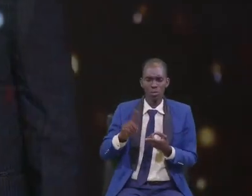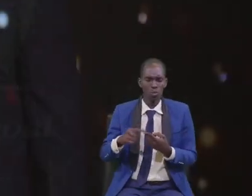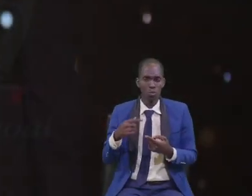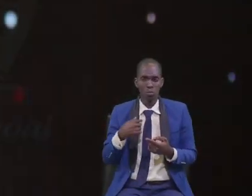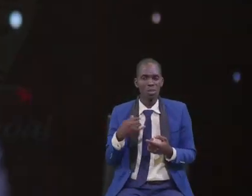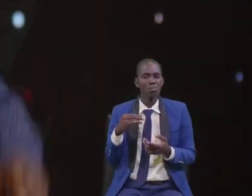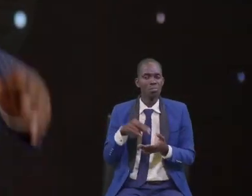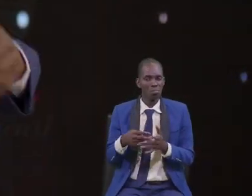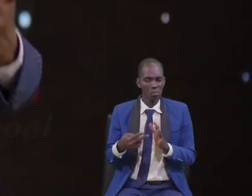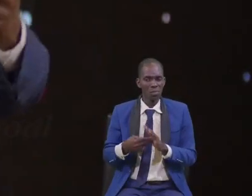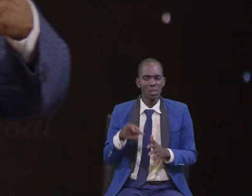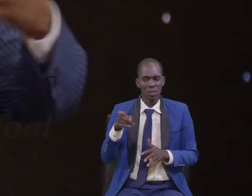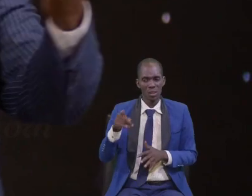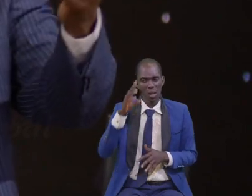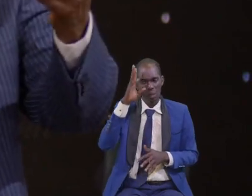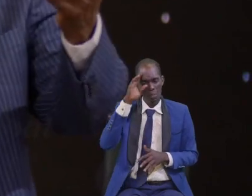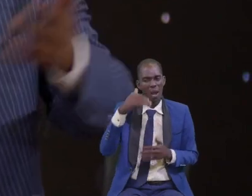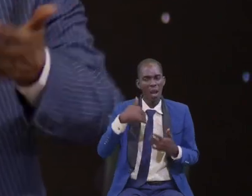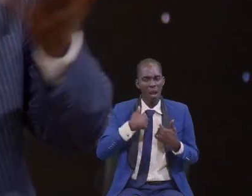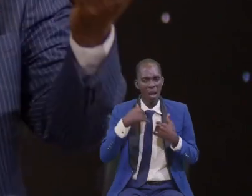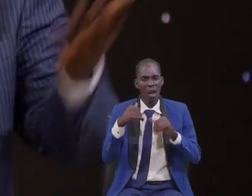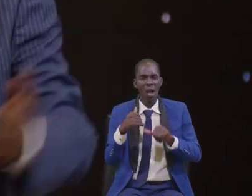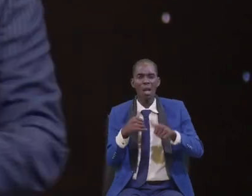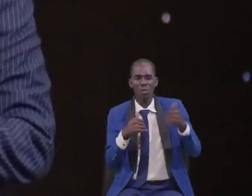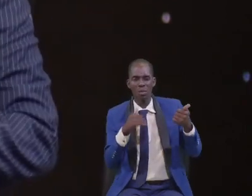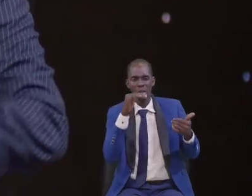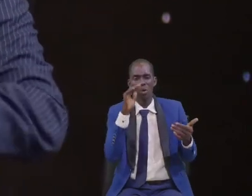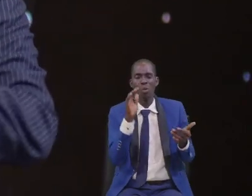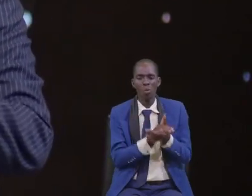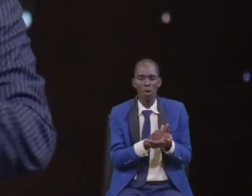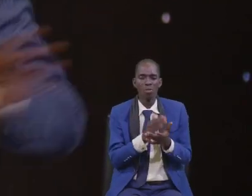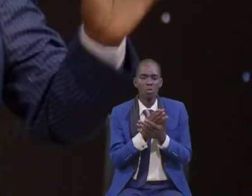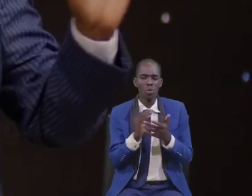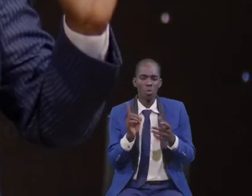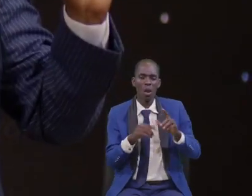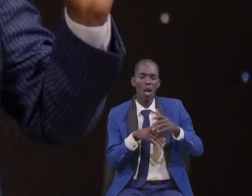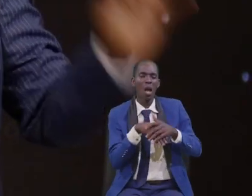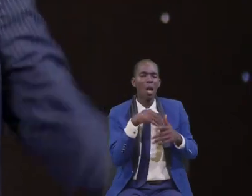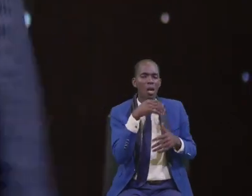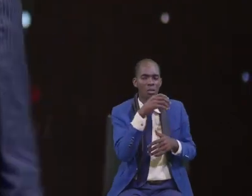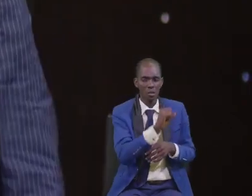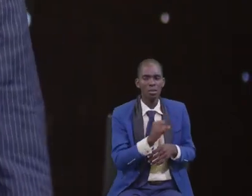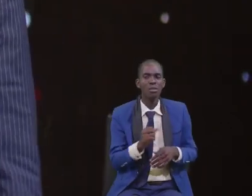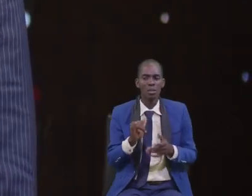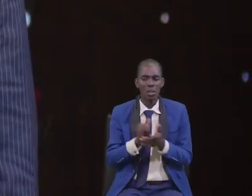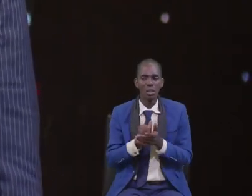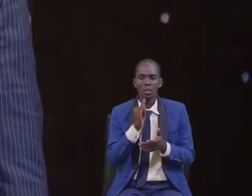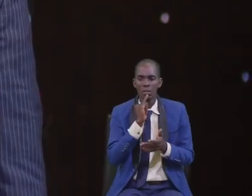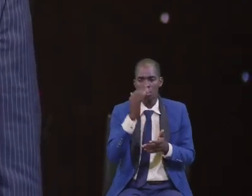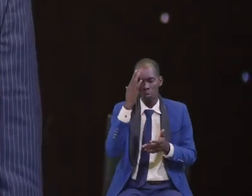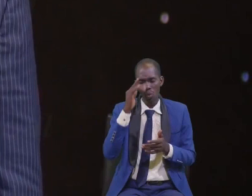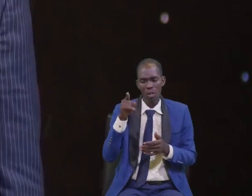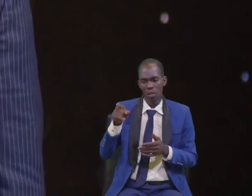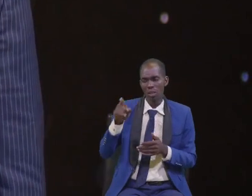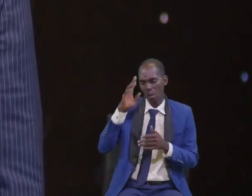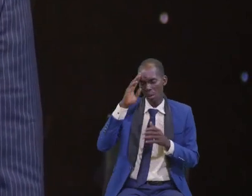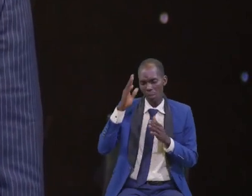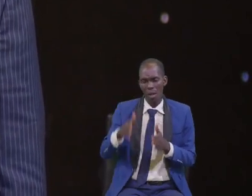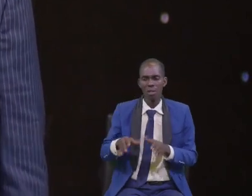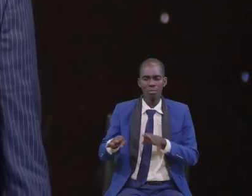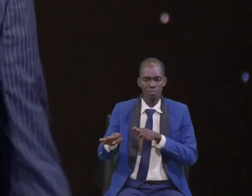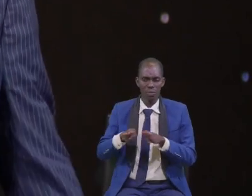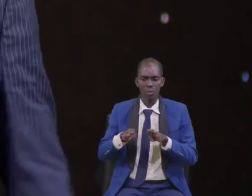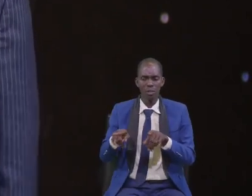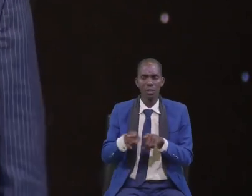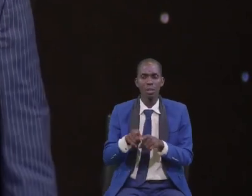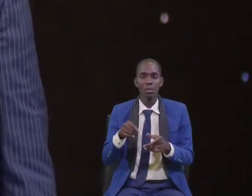eye outside. Maybe he's, somebody is attracting his attention. All right, if he's interested in somebody else